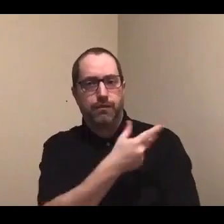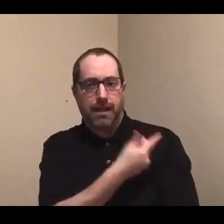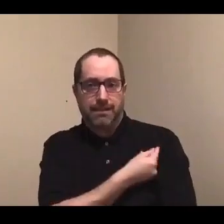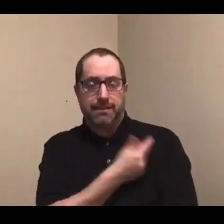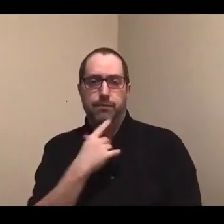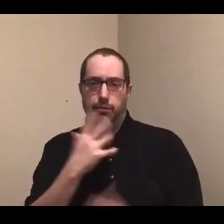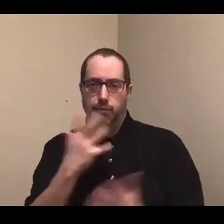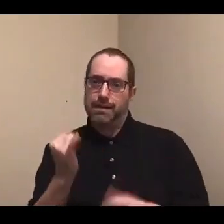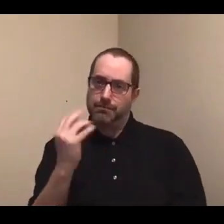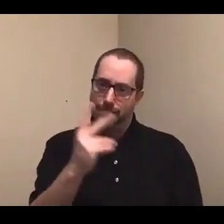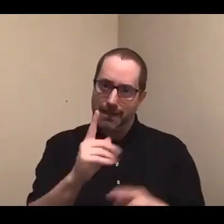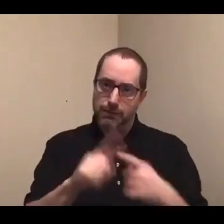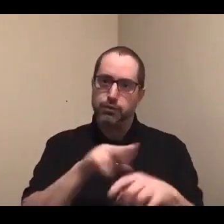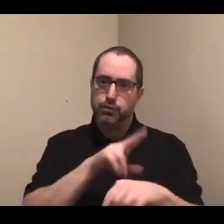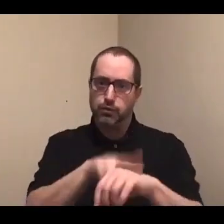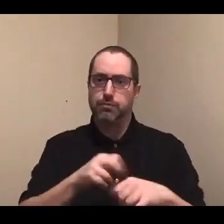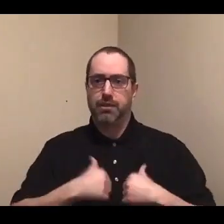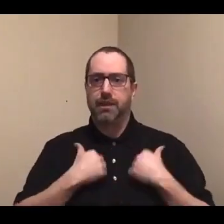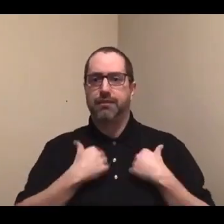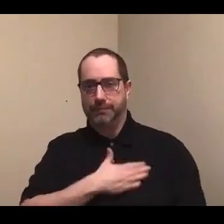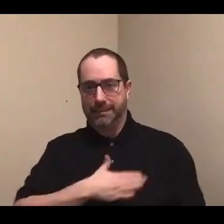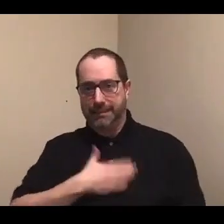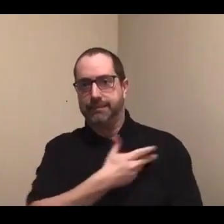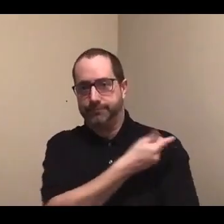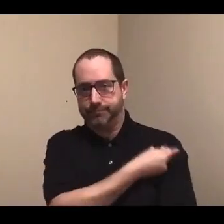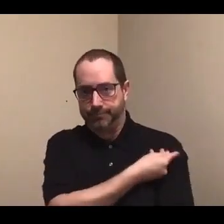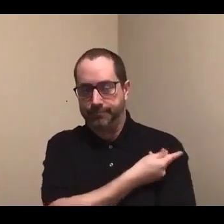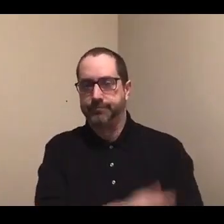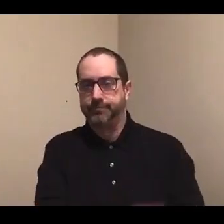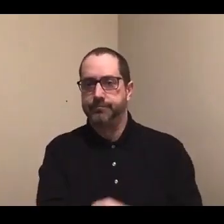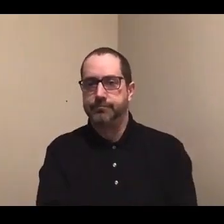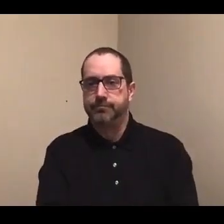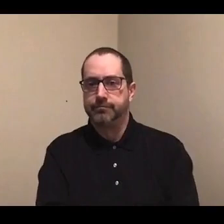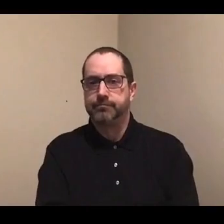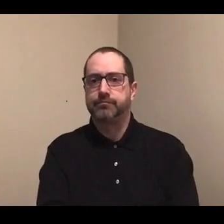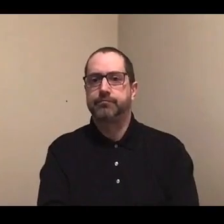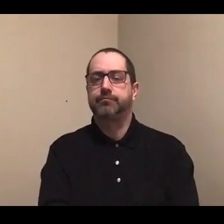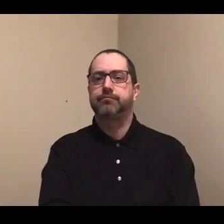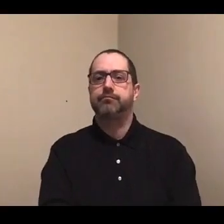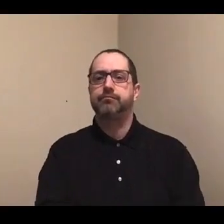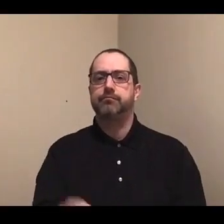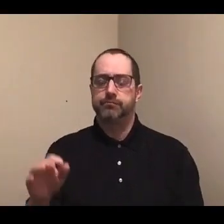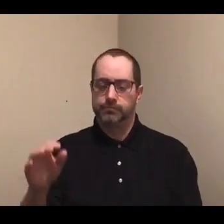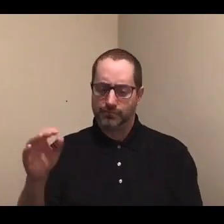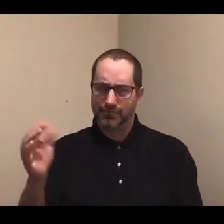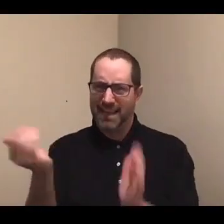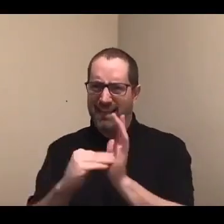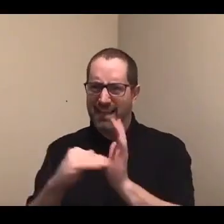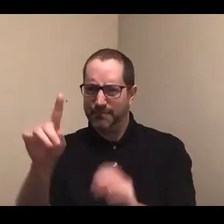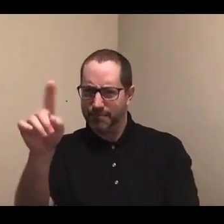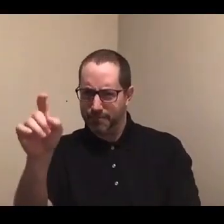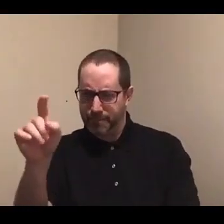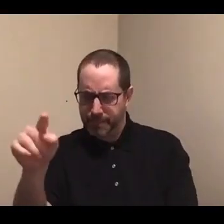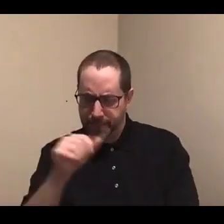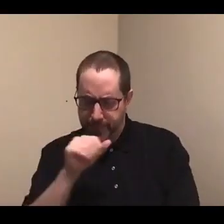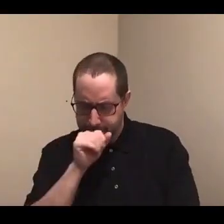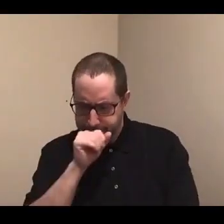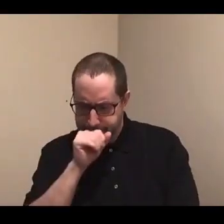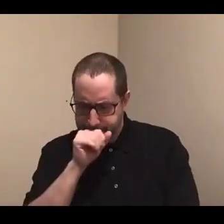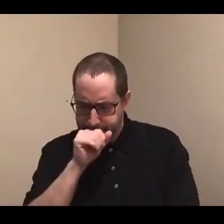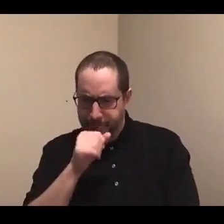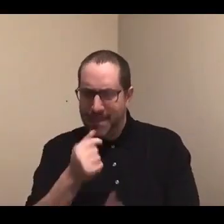life. Follow-up, Lara? Yes, please. Last week, Mr. Livingstone mentioned that